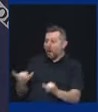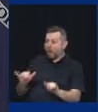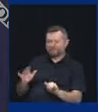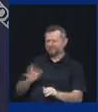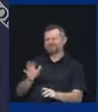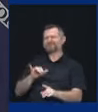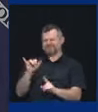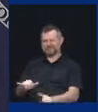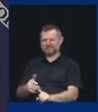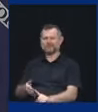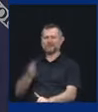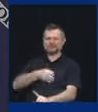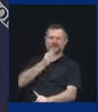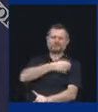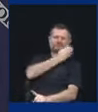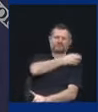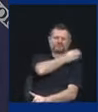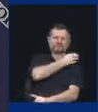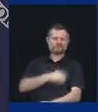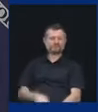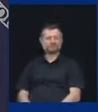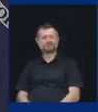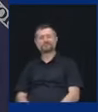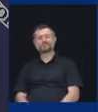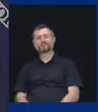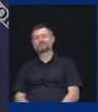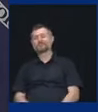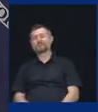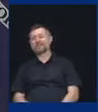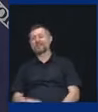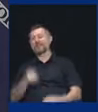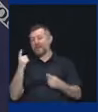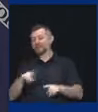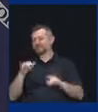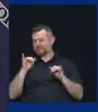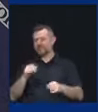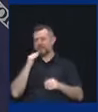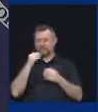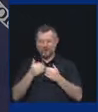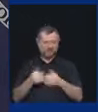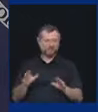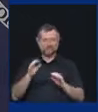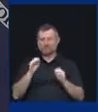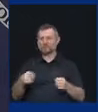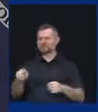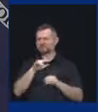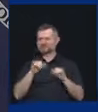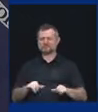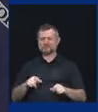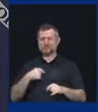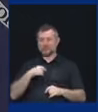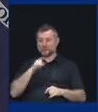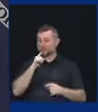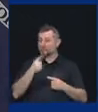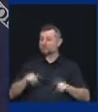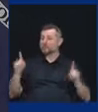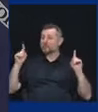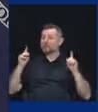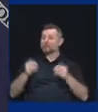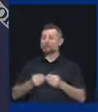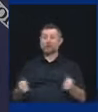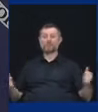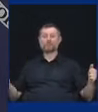Juliet remembers. We had homeless problems. And we basically resolved them. I did the commission